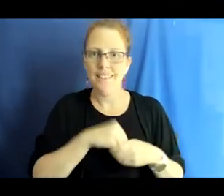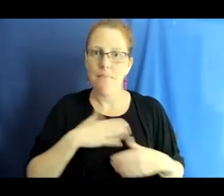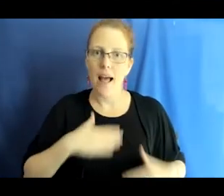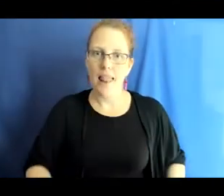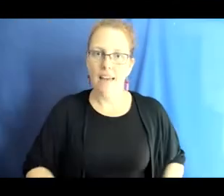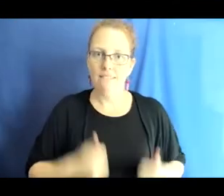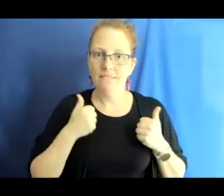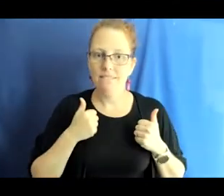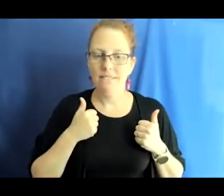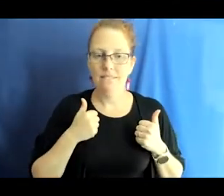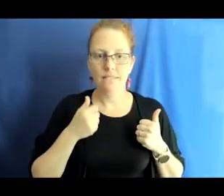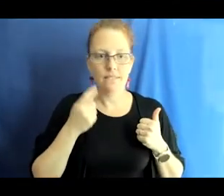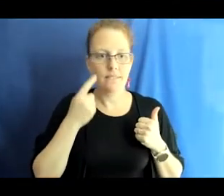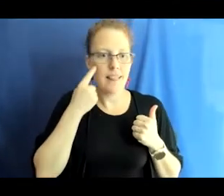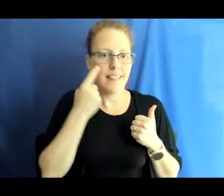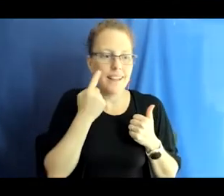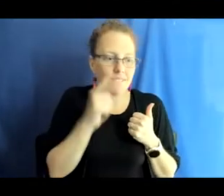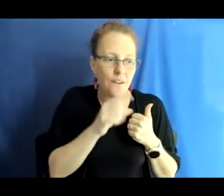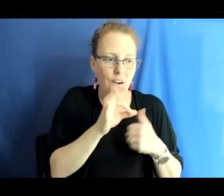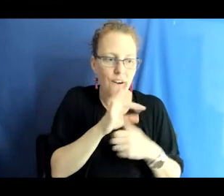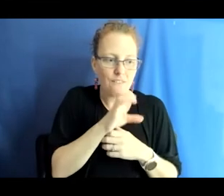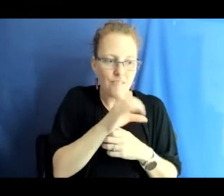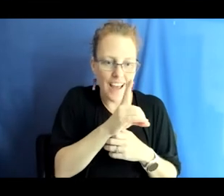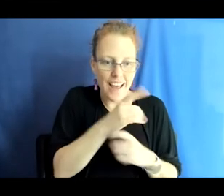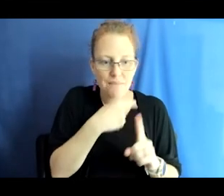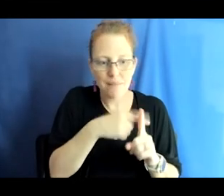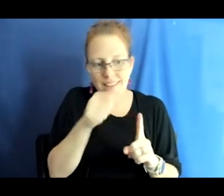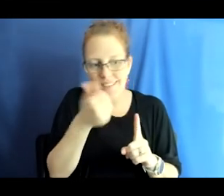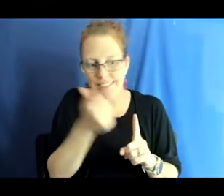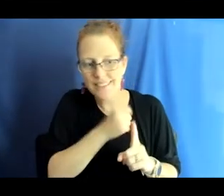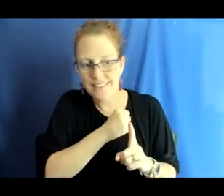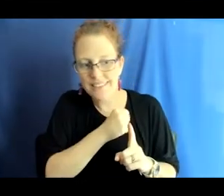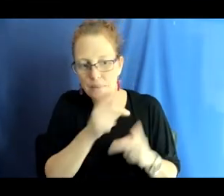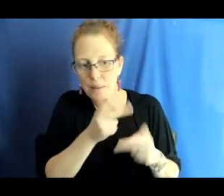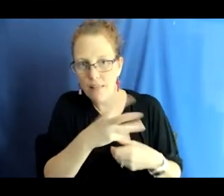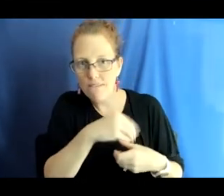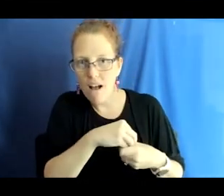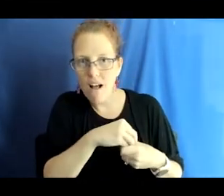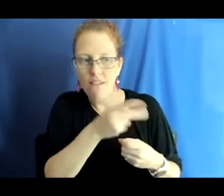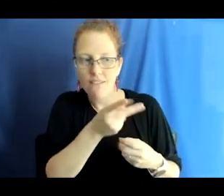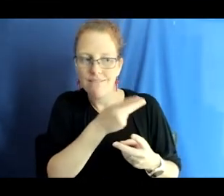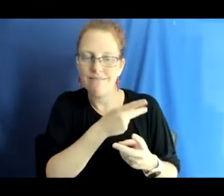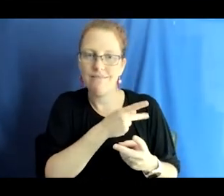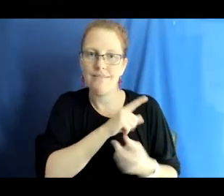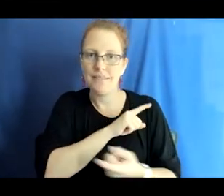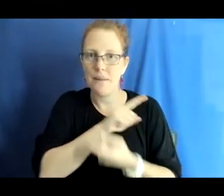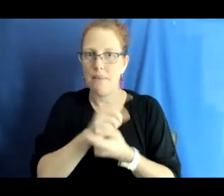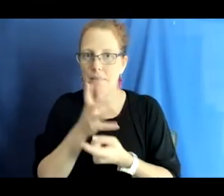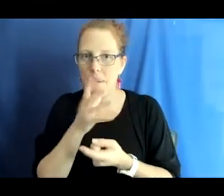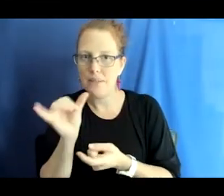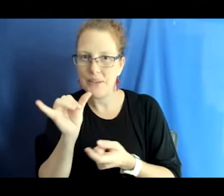Fred and the rest of the guys as well, a little bit, right? You know, Fred mm-hmm. also got to meet my mother and went on this adventure to Japan with me.